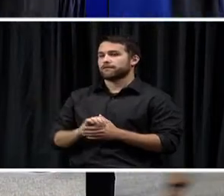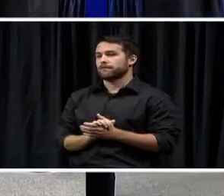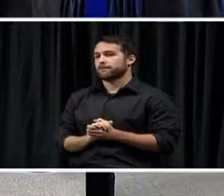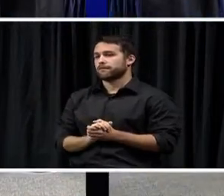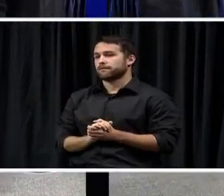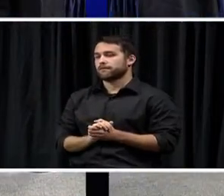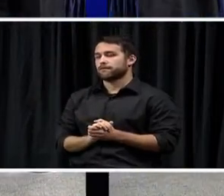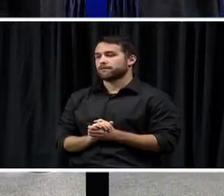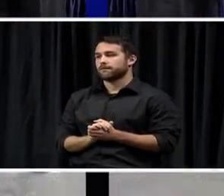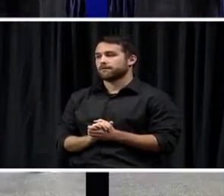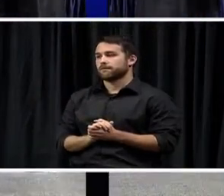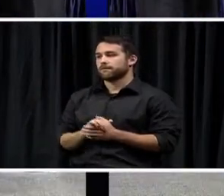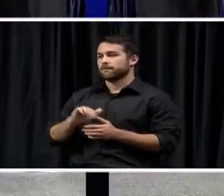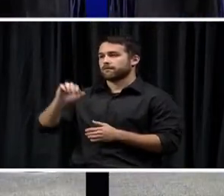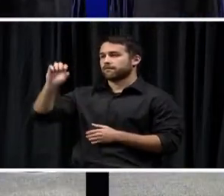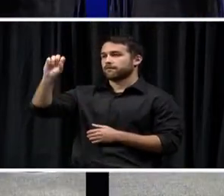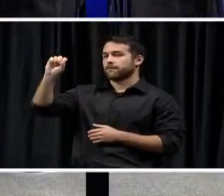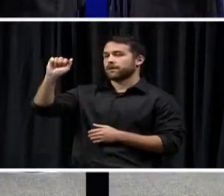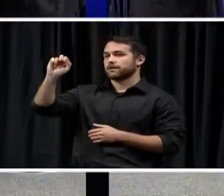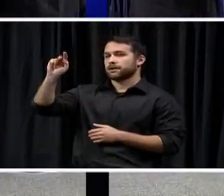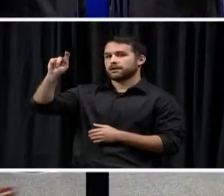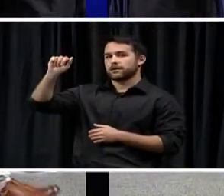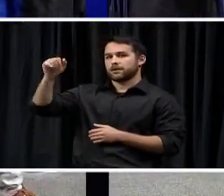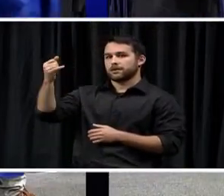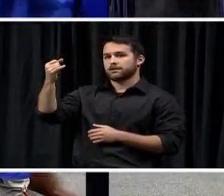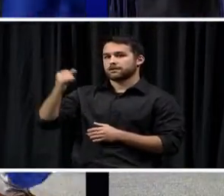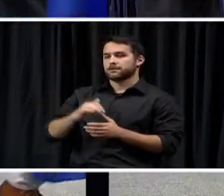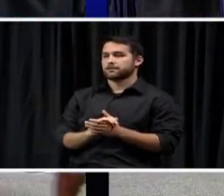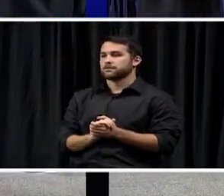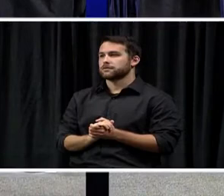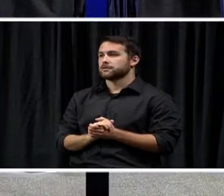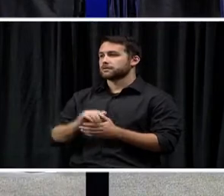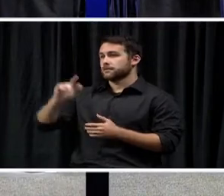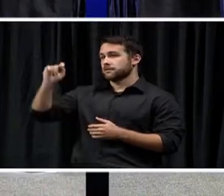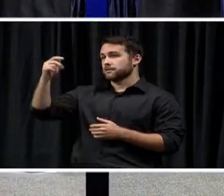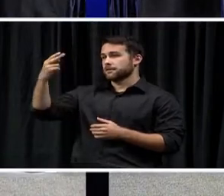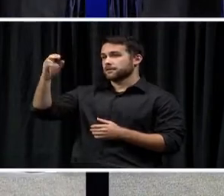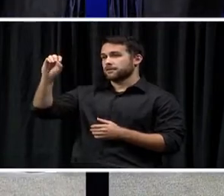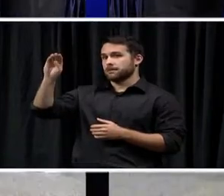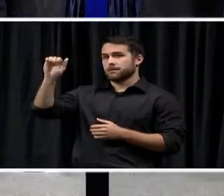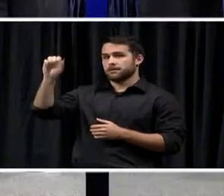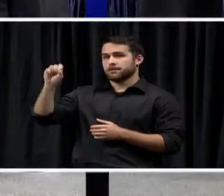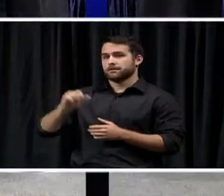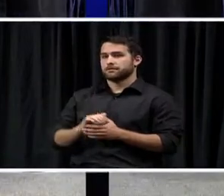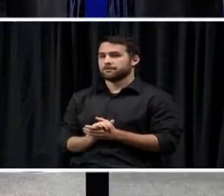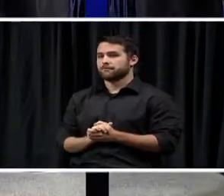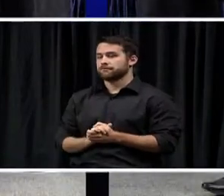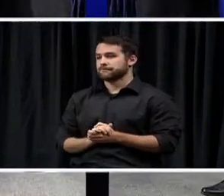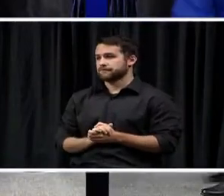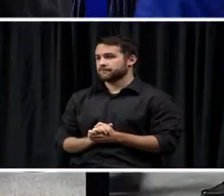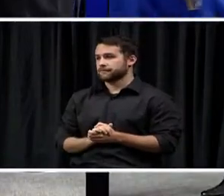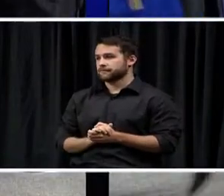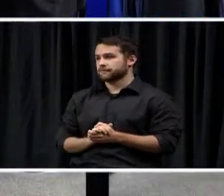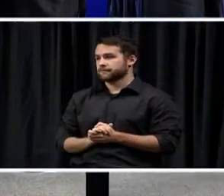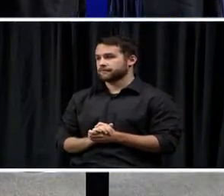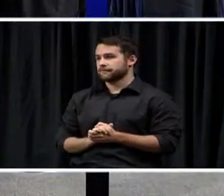Kalinski. Santosh Josie. Thomas Kisala Candolo